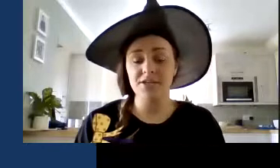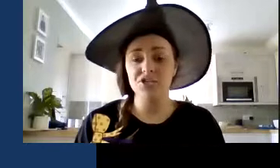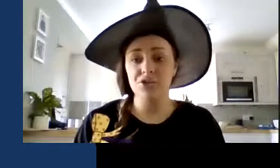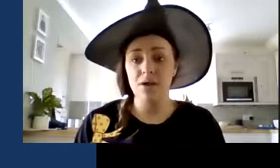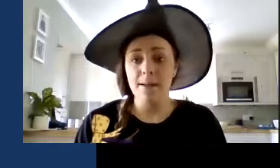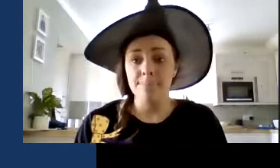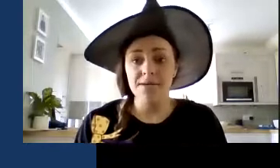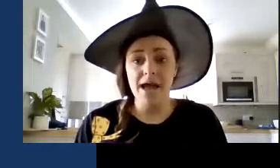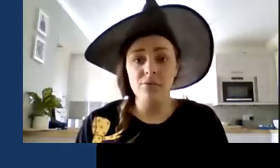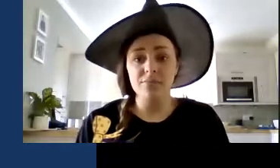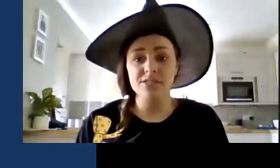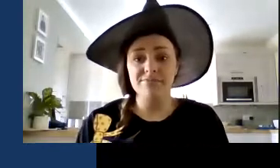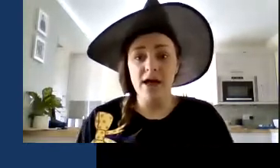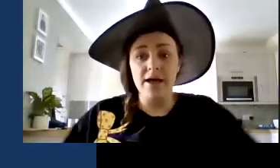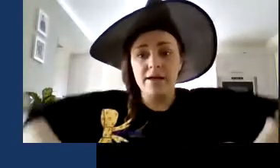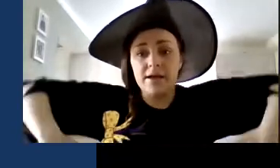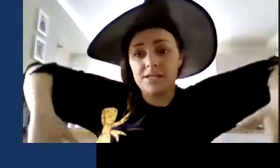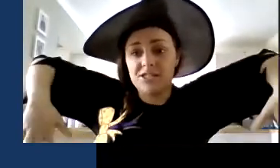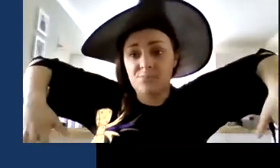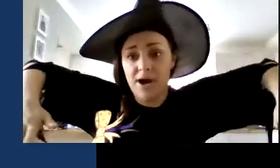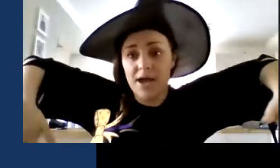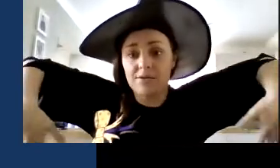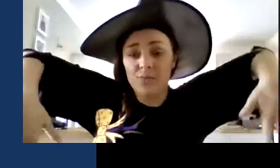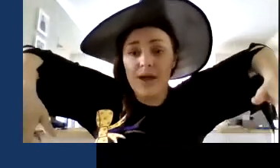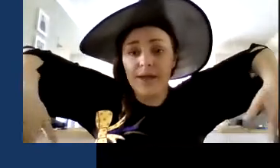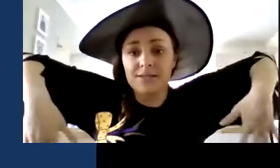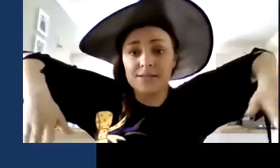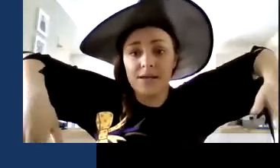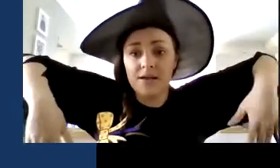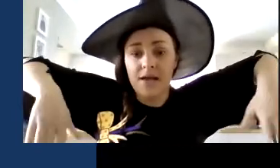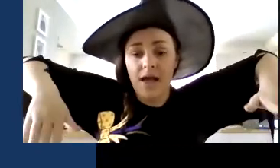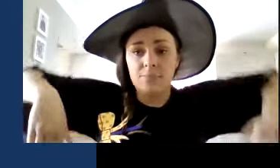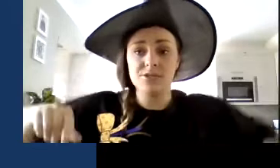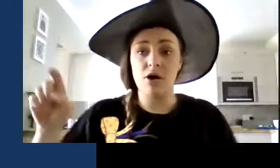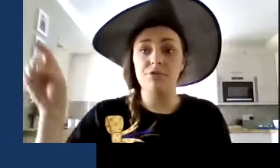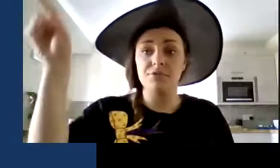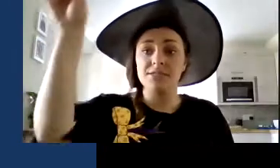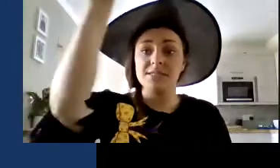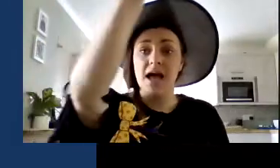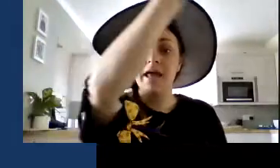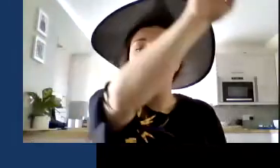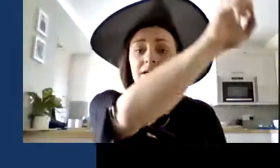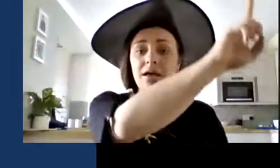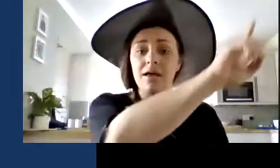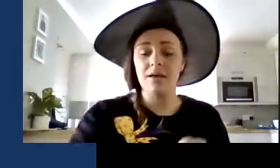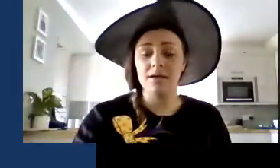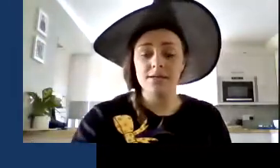nice to have met you, but now I must fly." He spread out his wings and saw through the